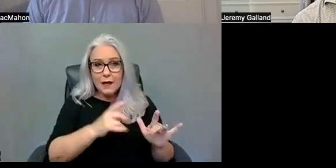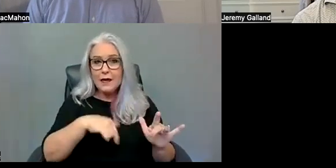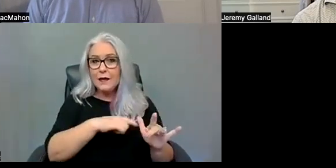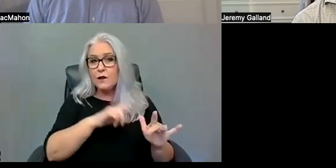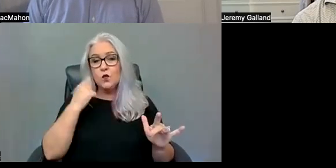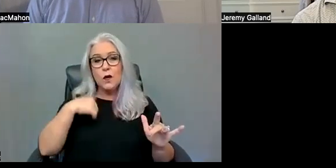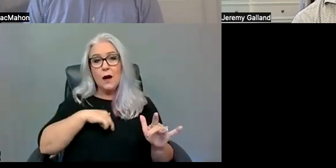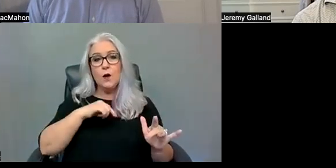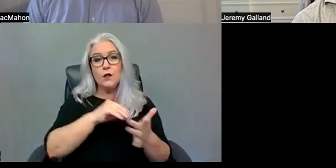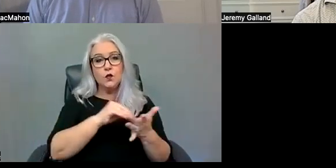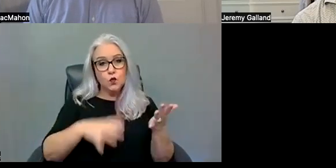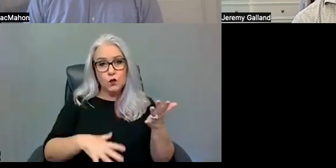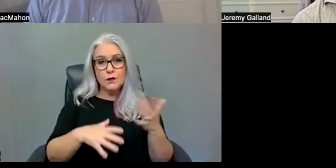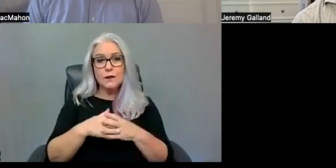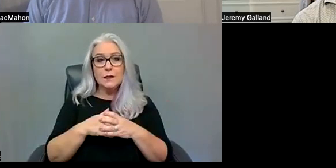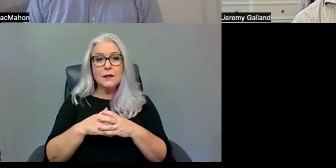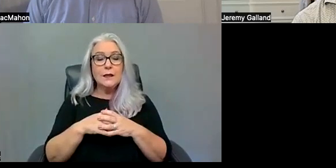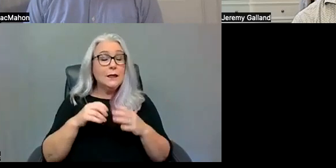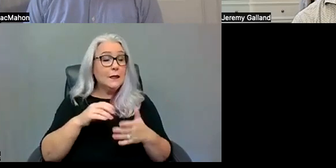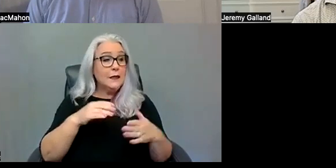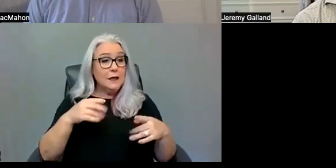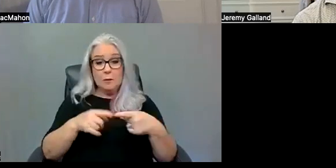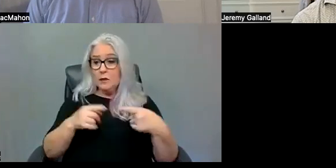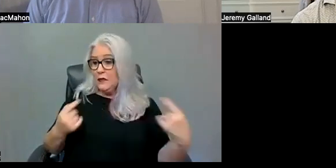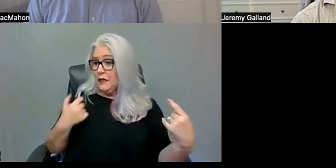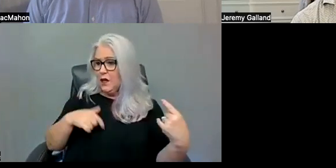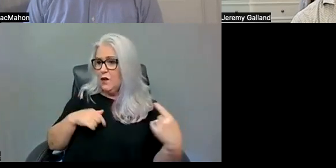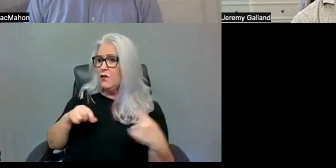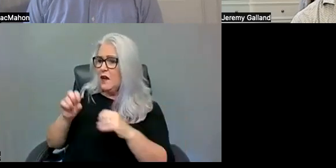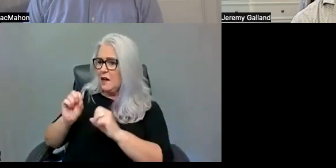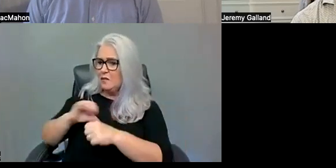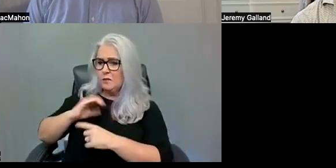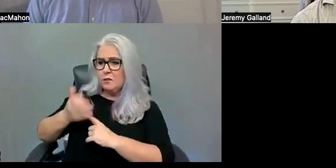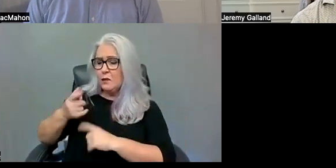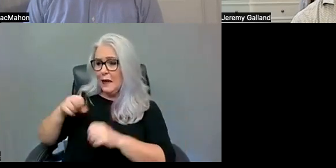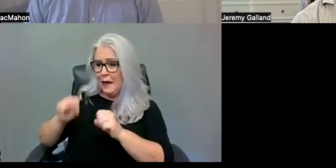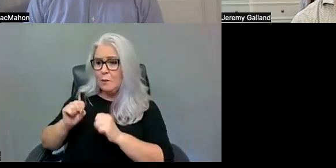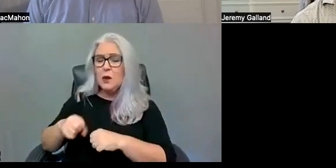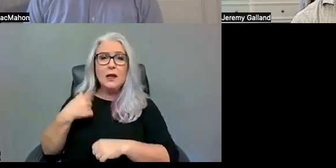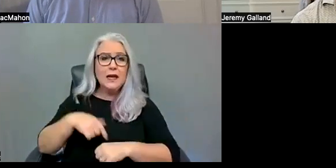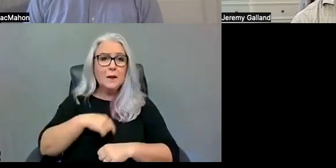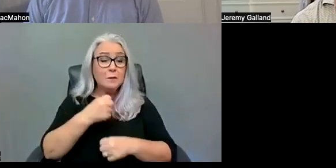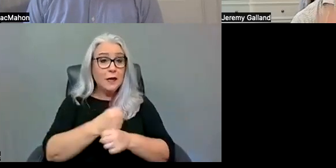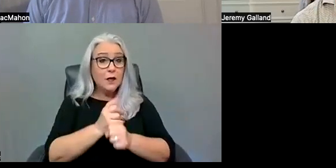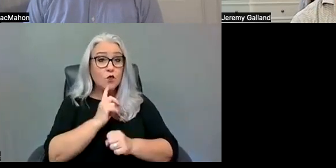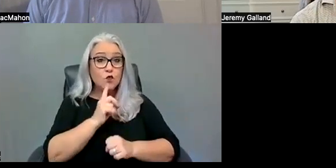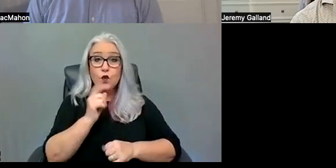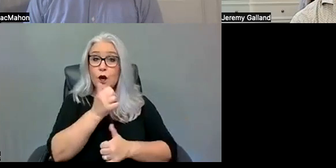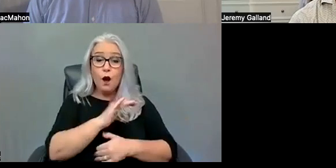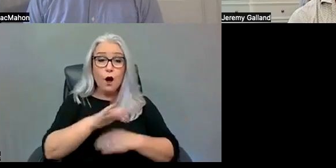countering ableism and making sure our students of color are safe